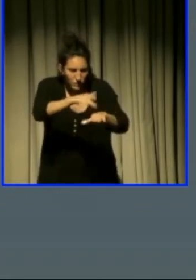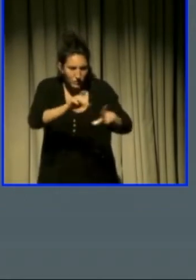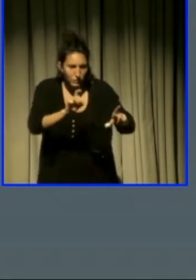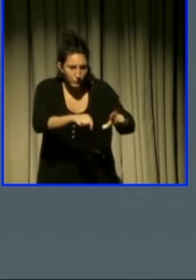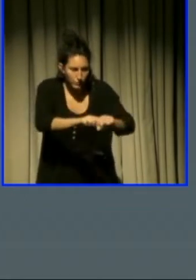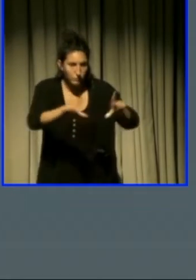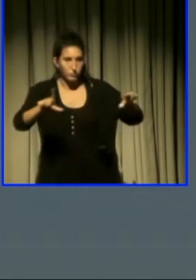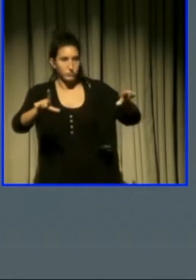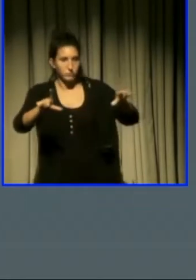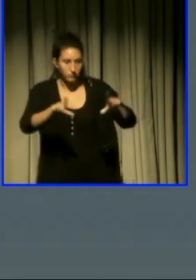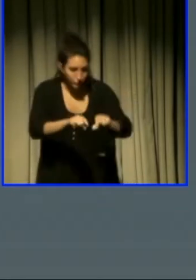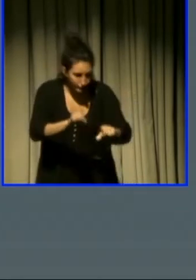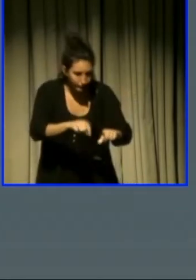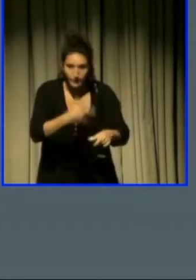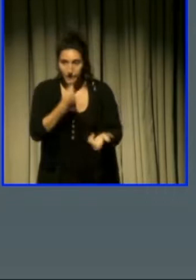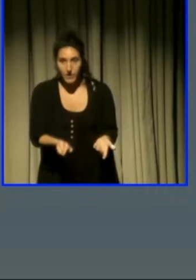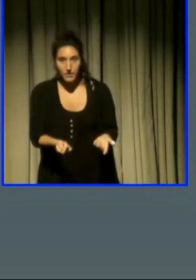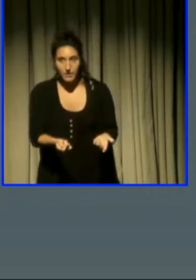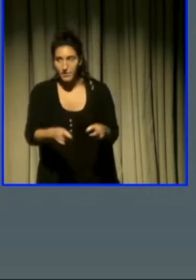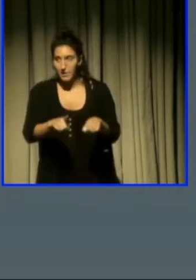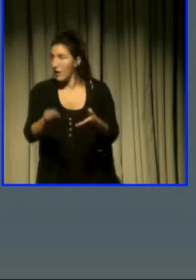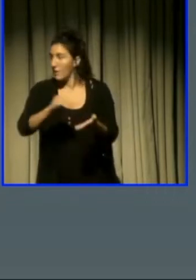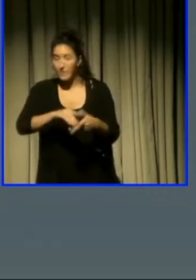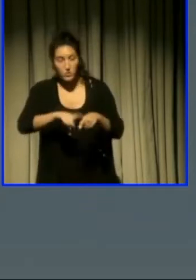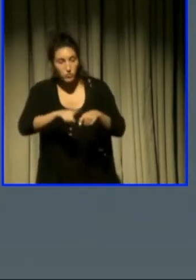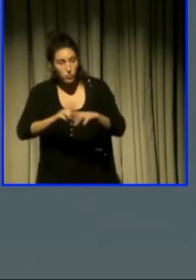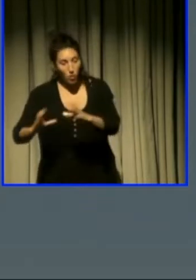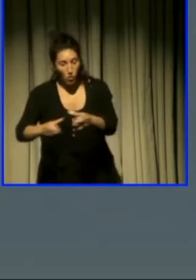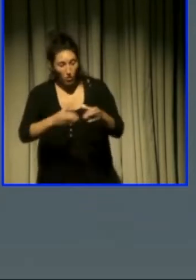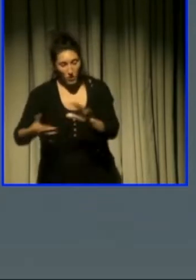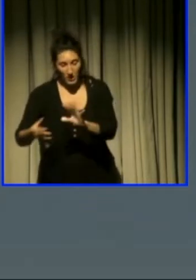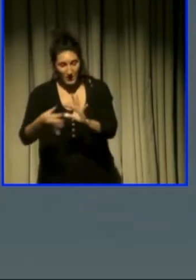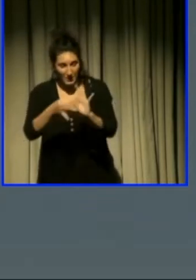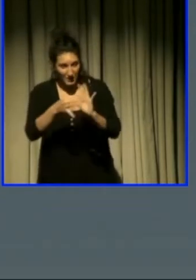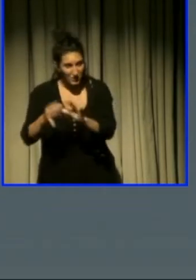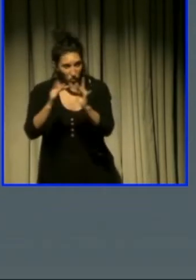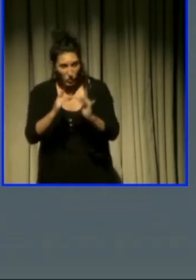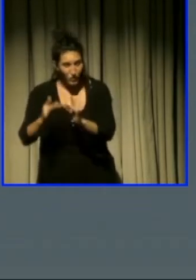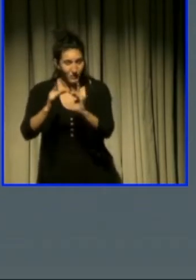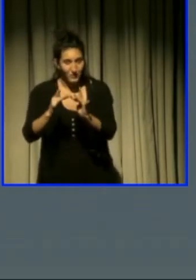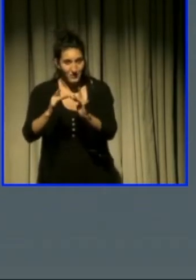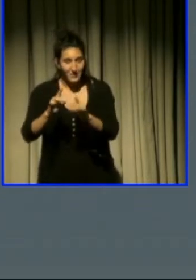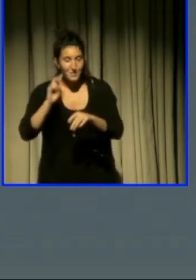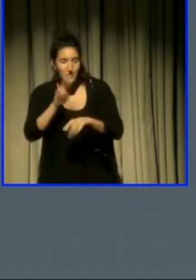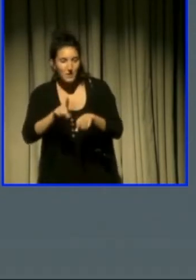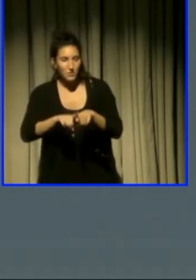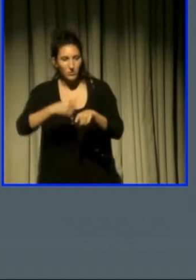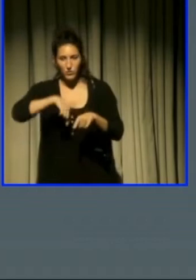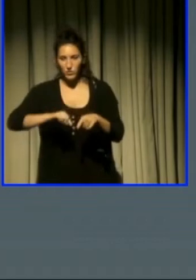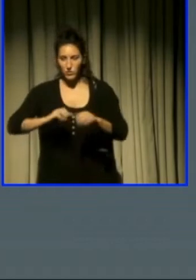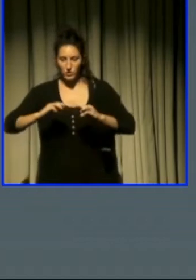Collective community really speaks to how we crave meaningful connections, and we're doing that by building